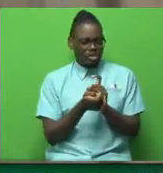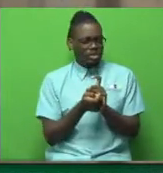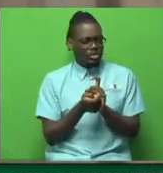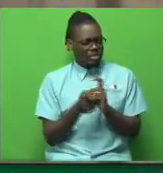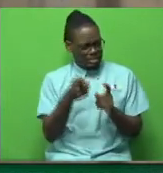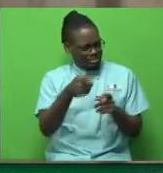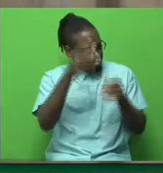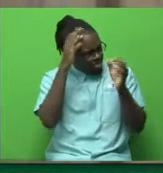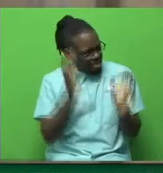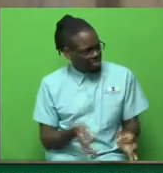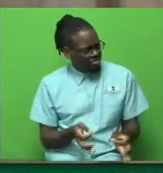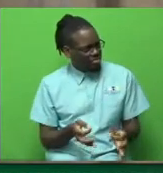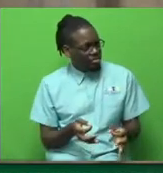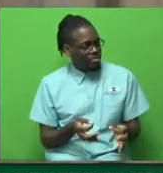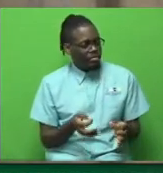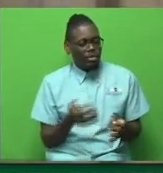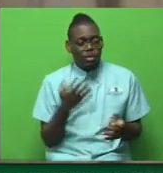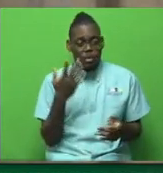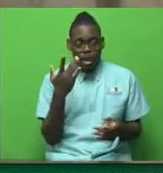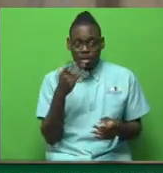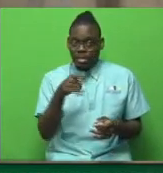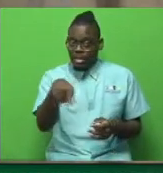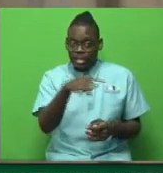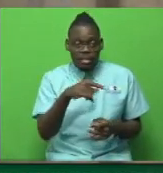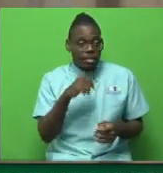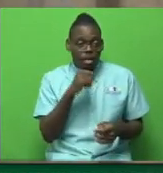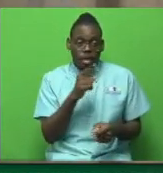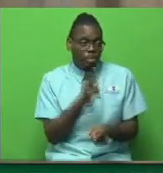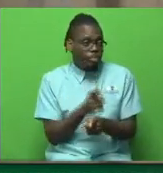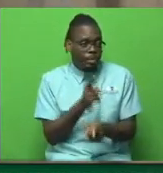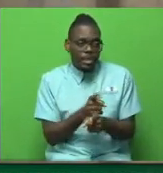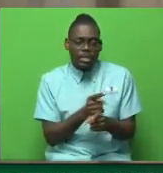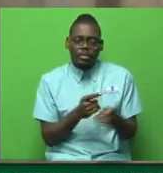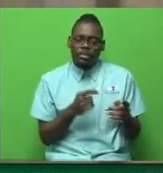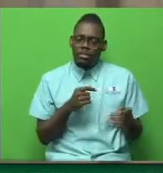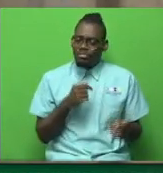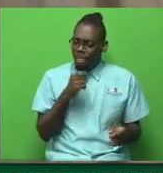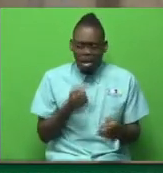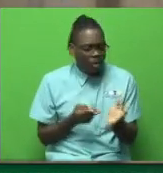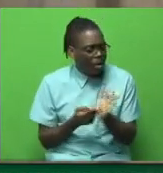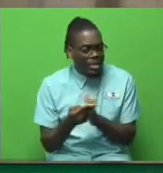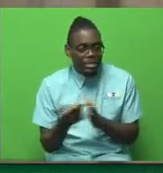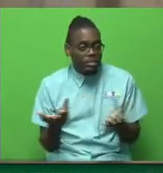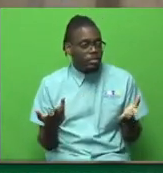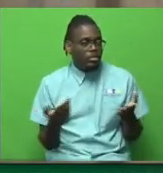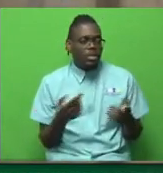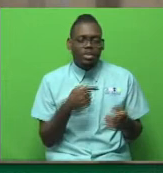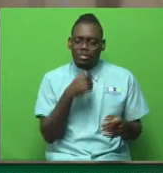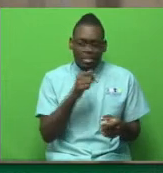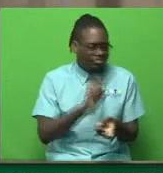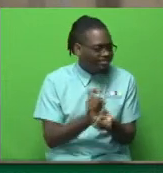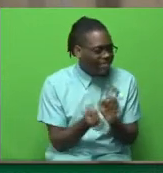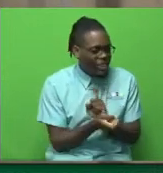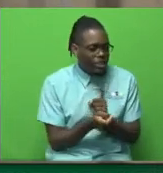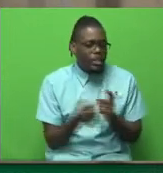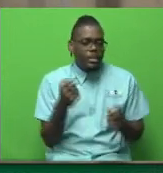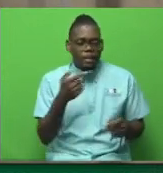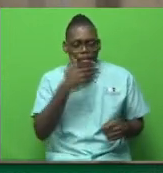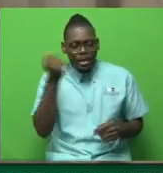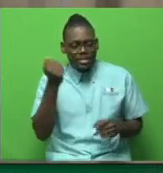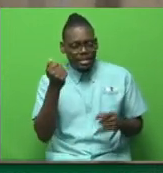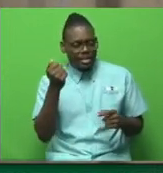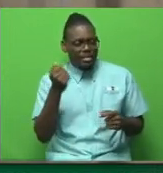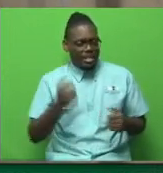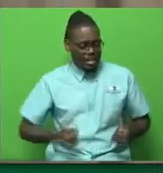question the sincerity of the pnm's administration's commitment to creating a better life for Citizens and creating hope